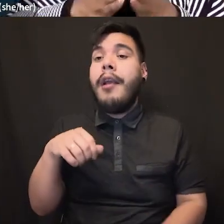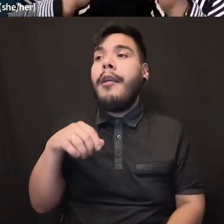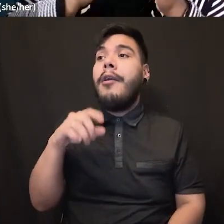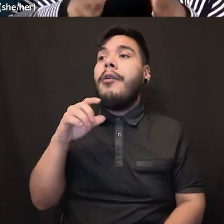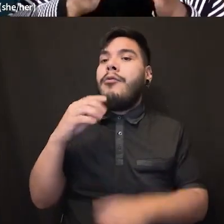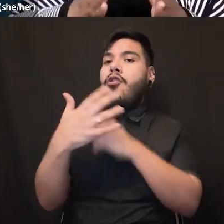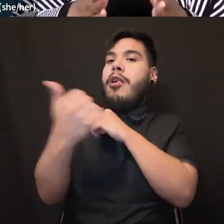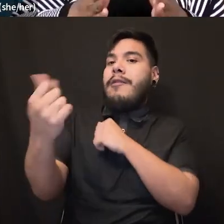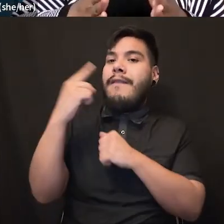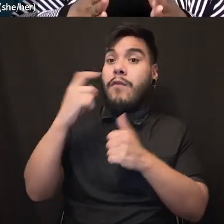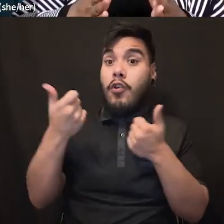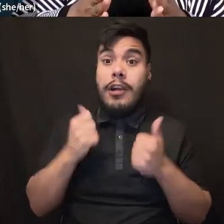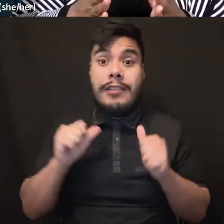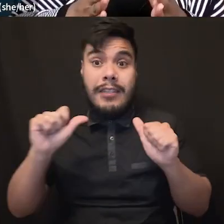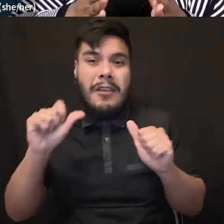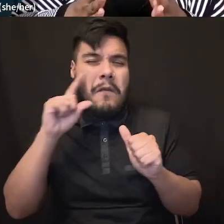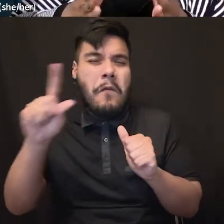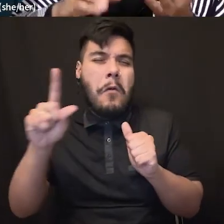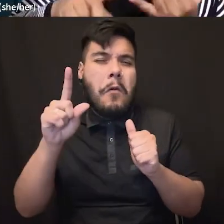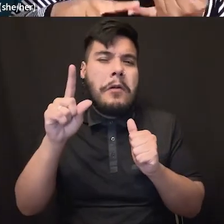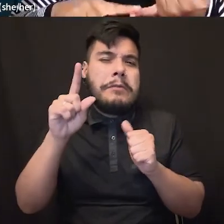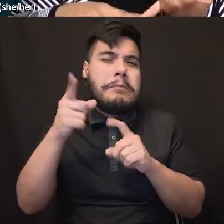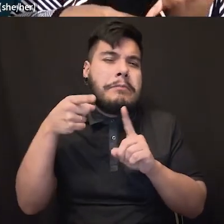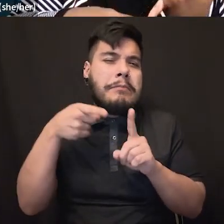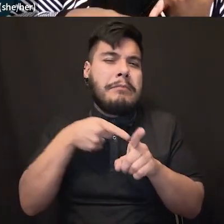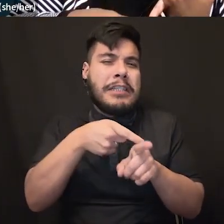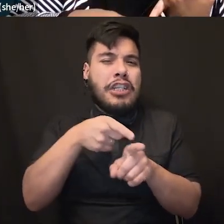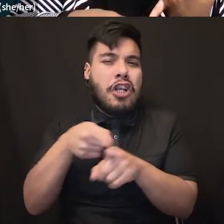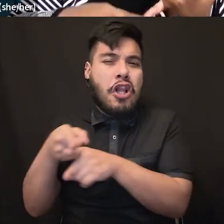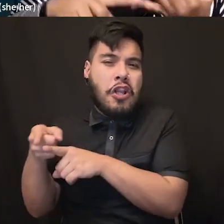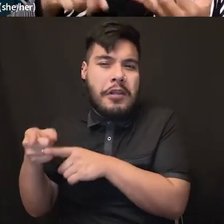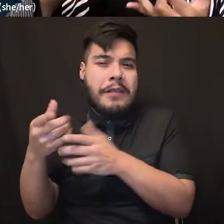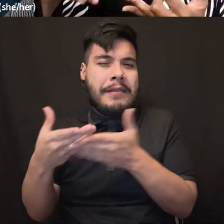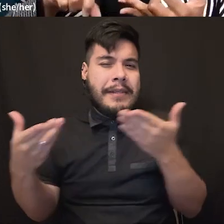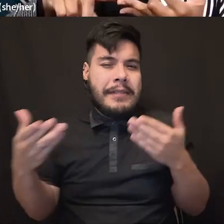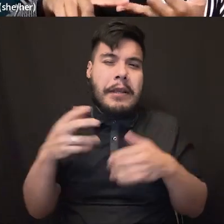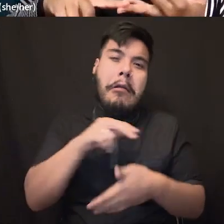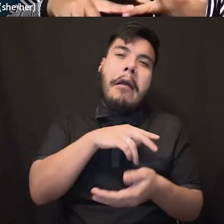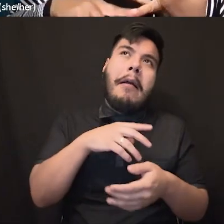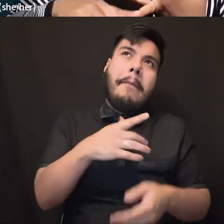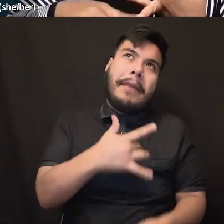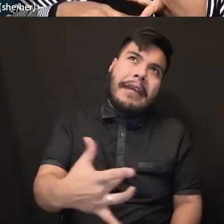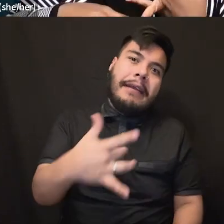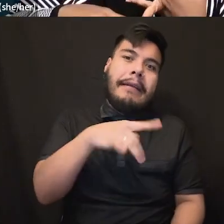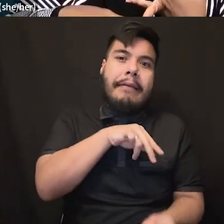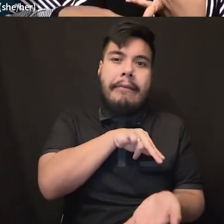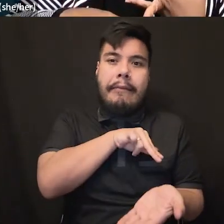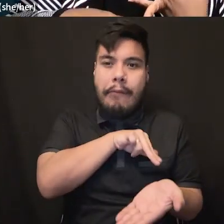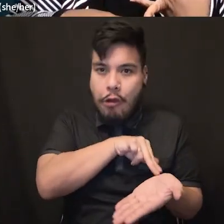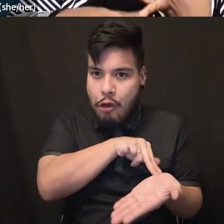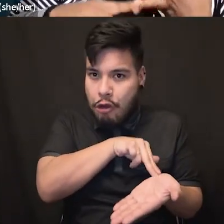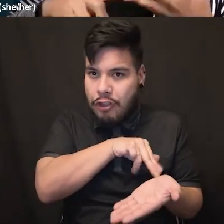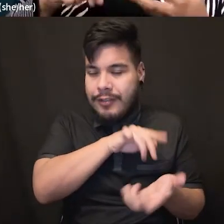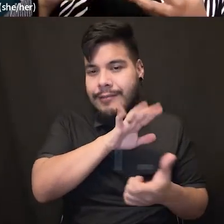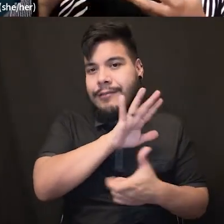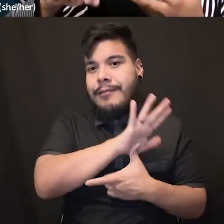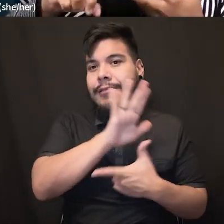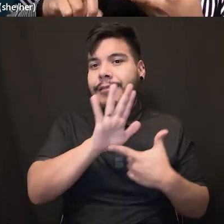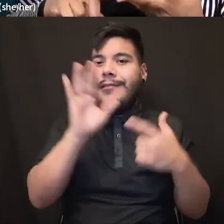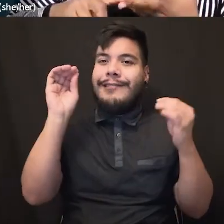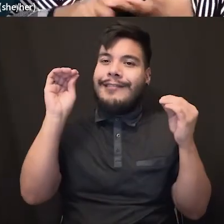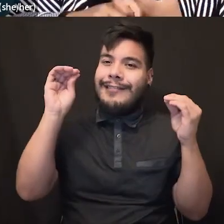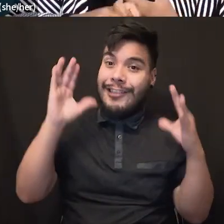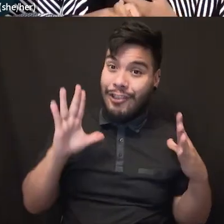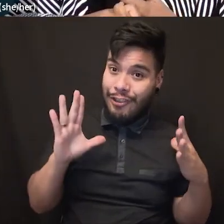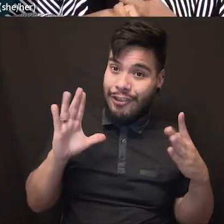for particular types of things. So I'm always like a nurse or a teacher